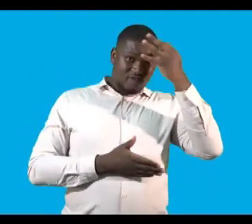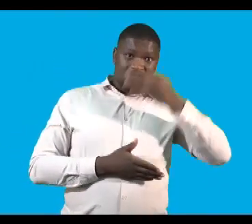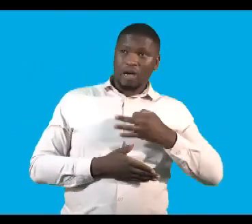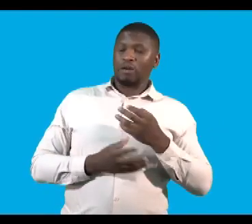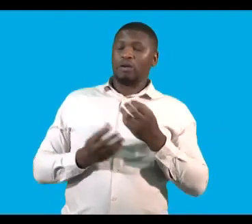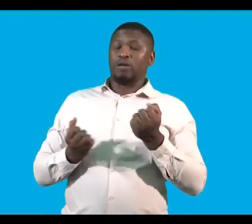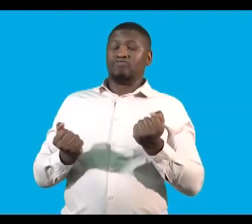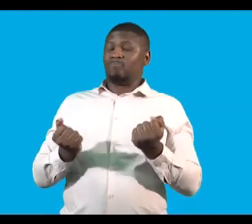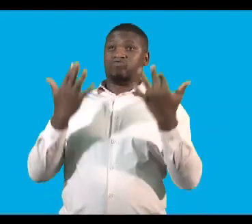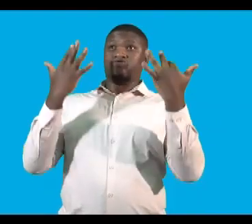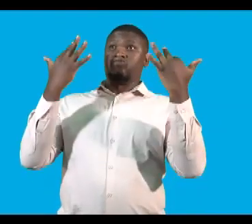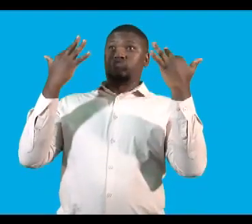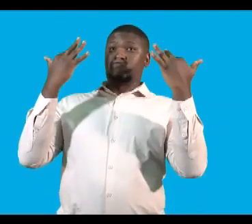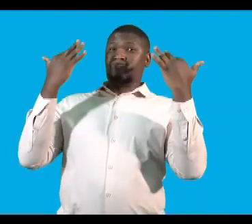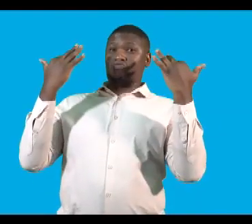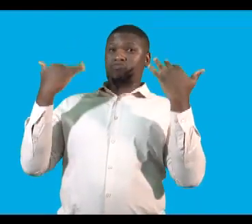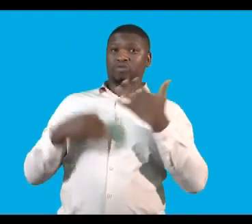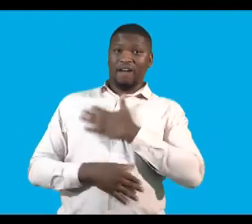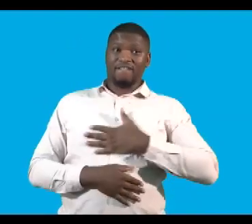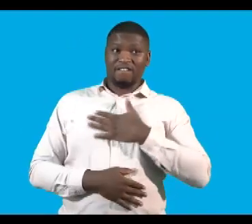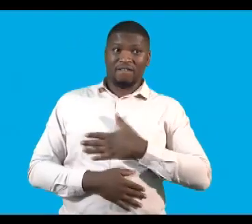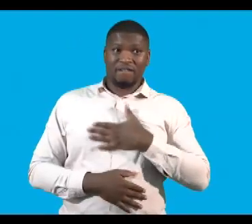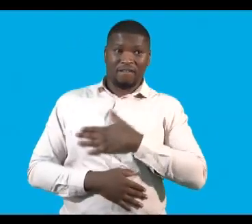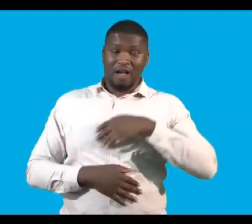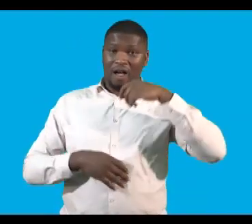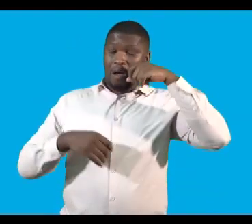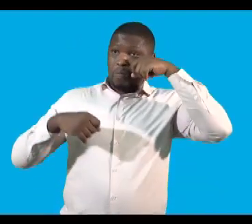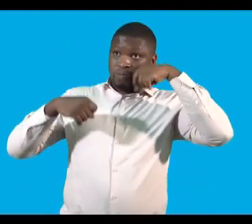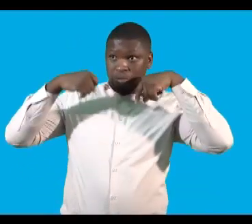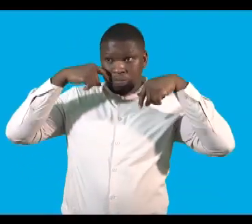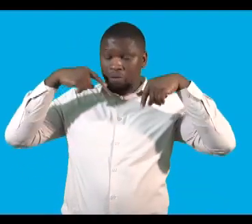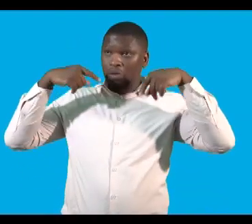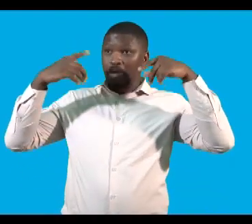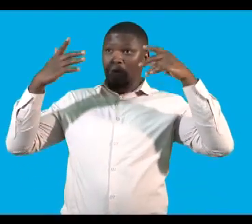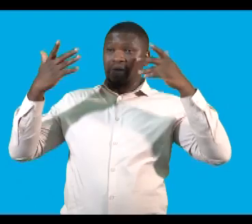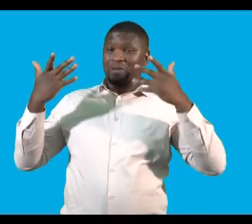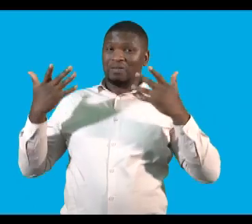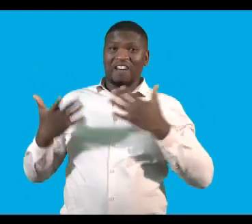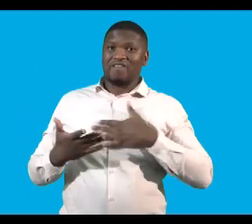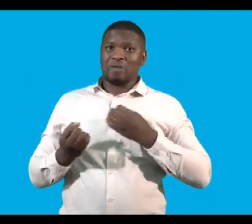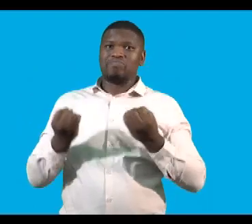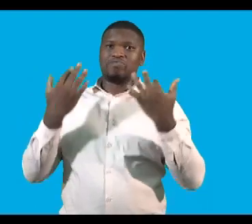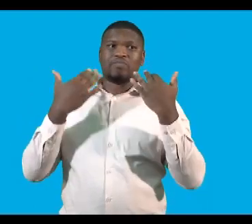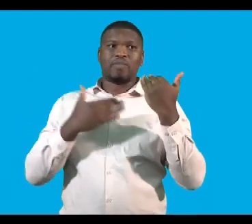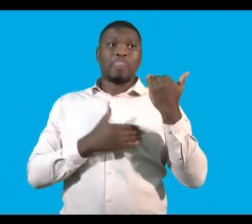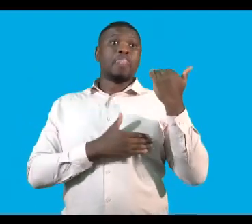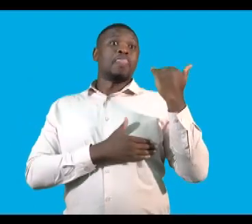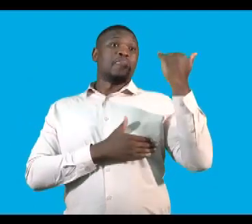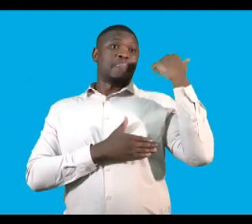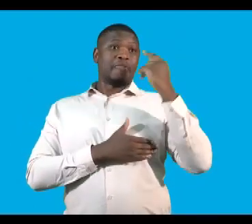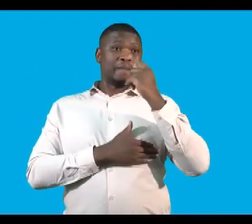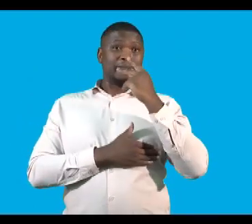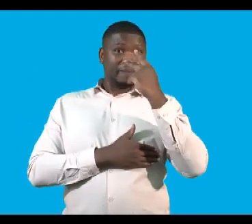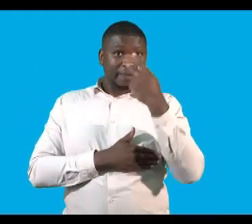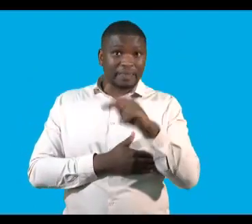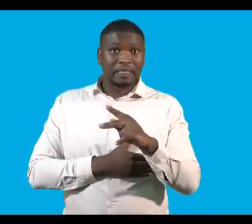feels quite overwhelmed by his huge eyes and the sweat droplets on his face. Behind him,